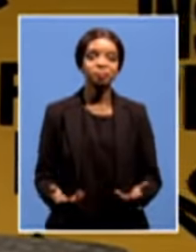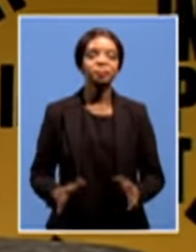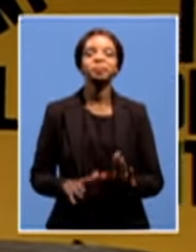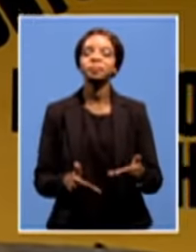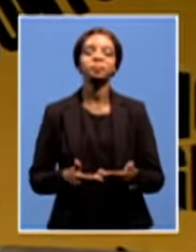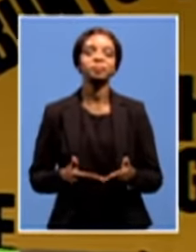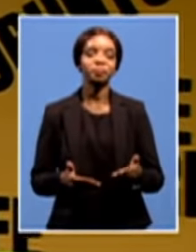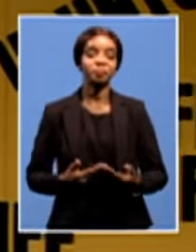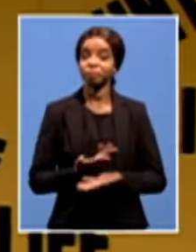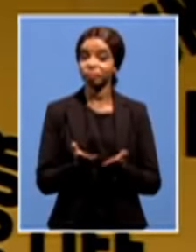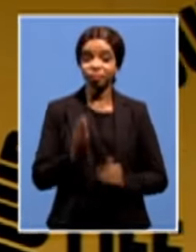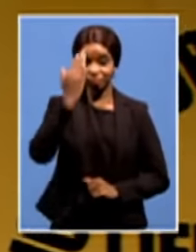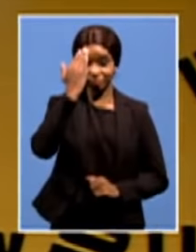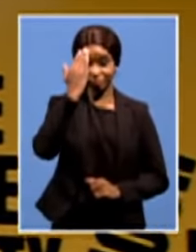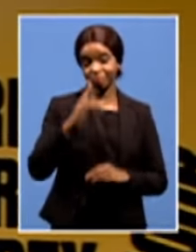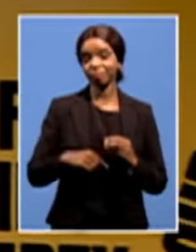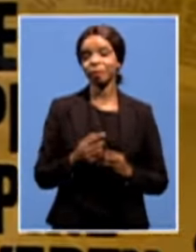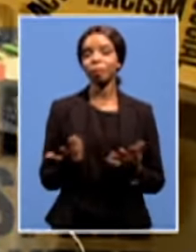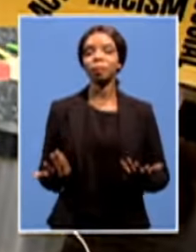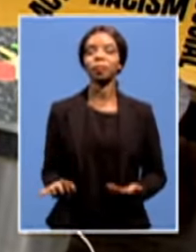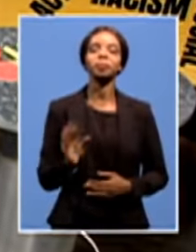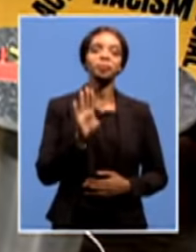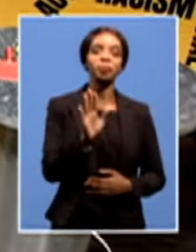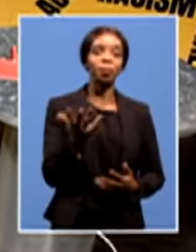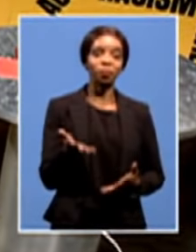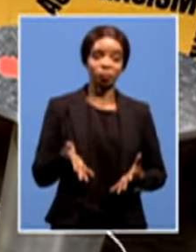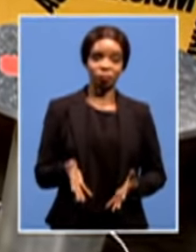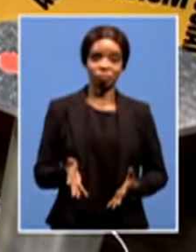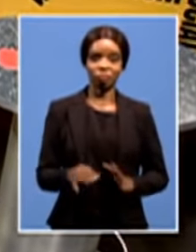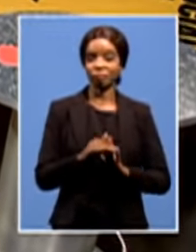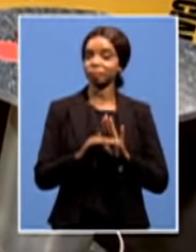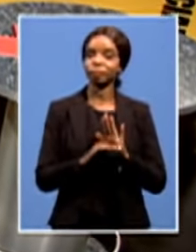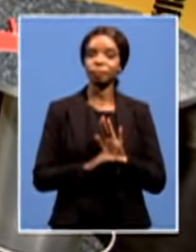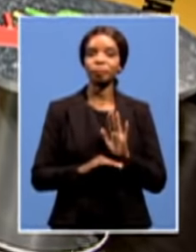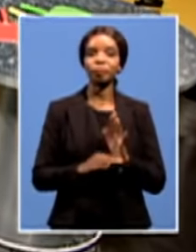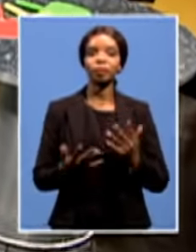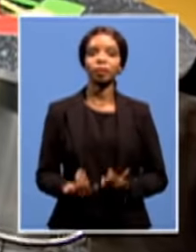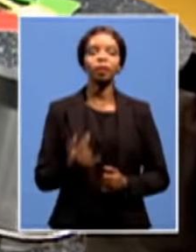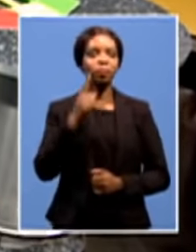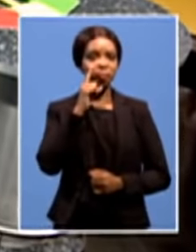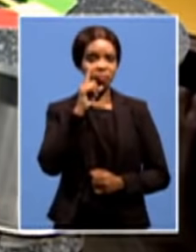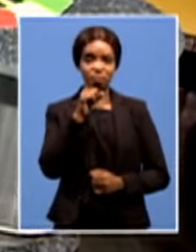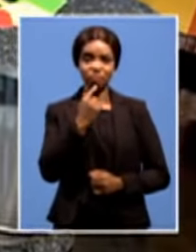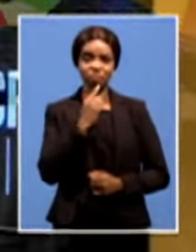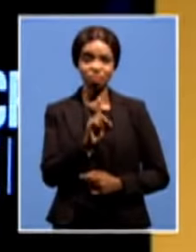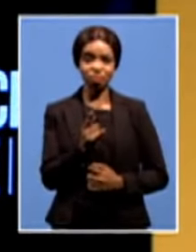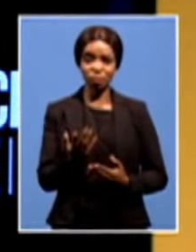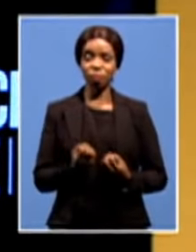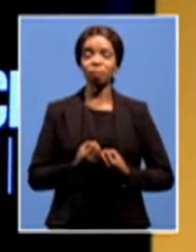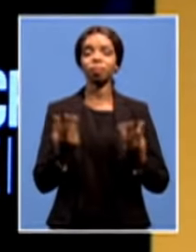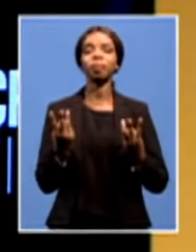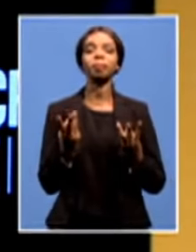Welcome back. As you know, it's all about you here on the Democracy Gauge. So let's get straight to what you have to say. Let's look at what people are saying